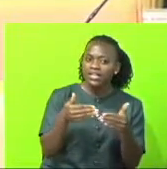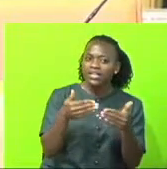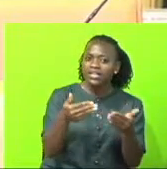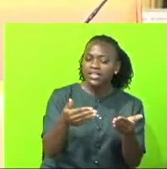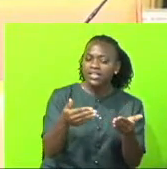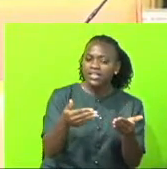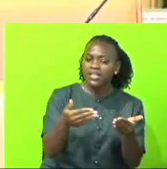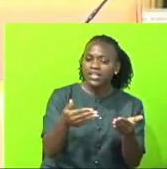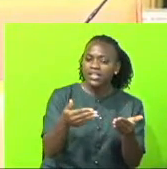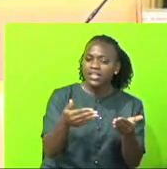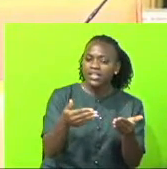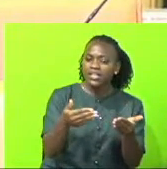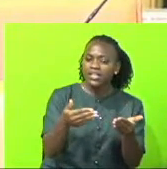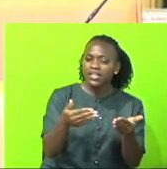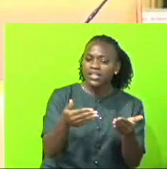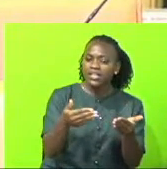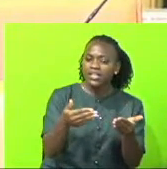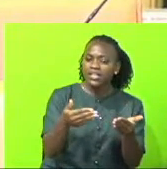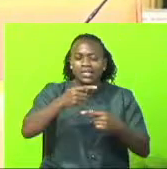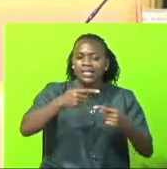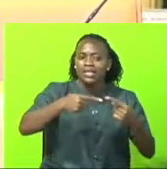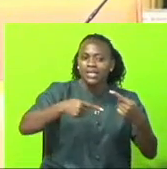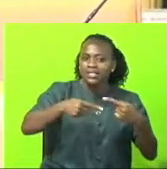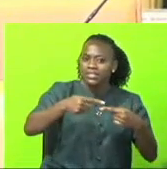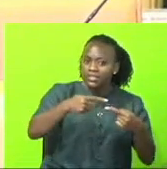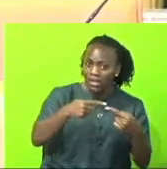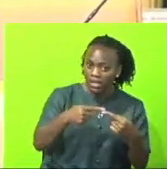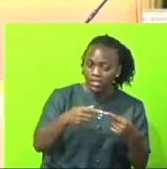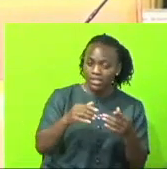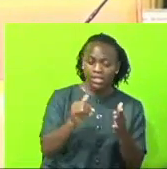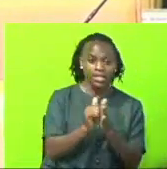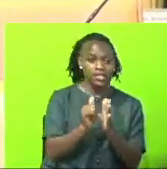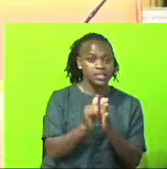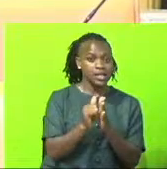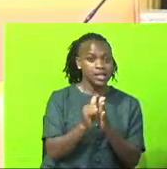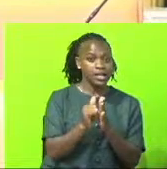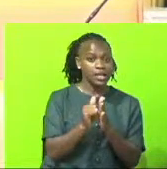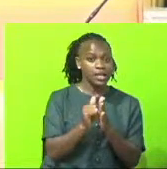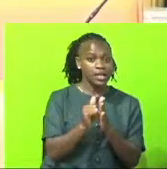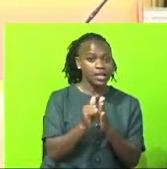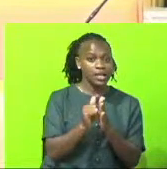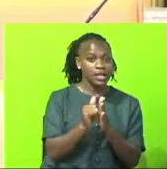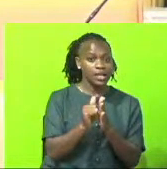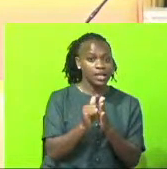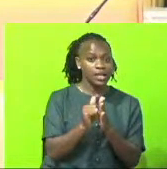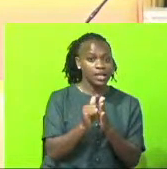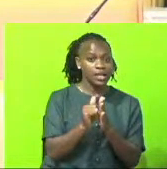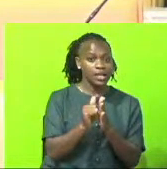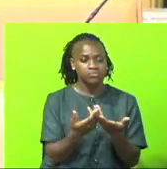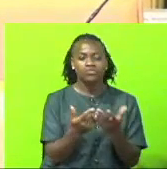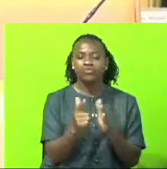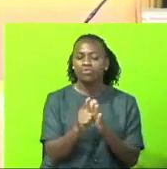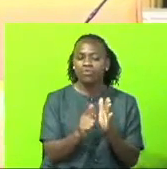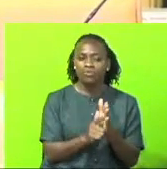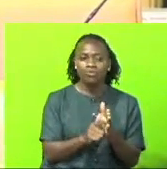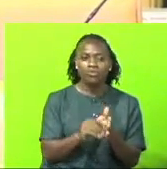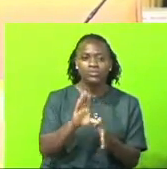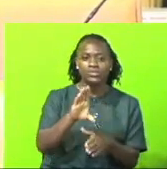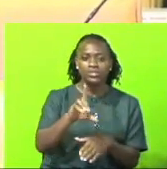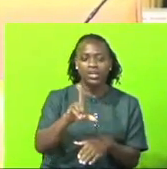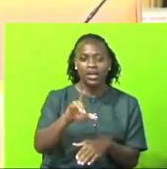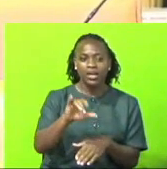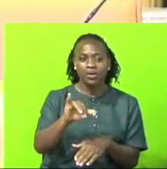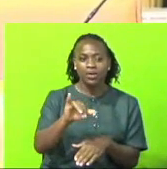colors so that under Regulation 14(1) of CI 127, where a candidate is sponsored